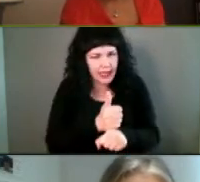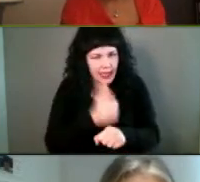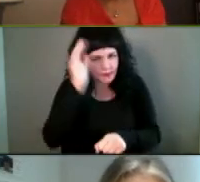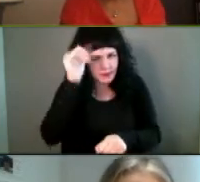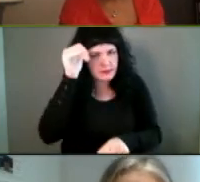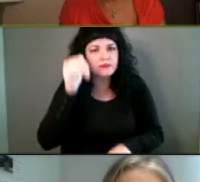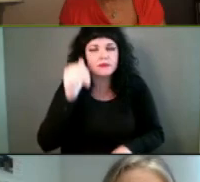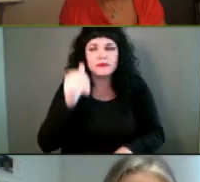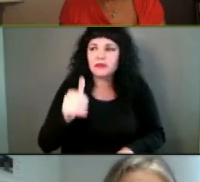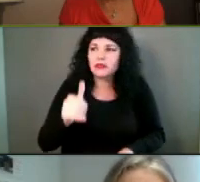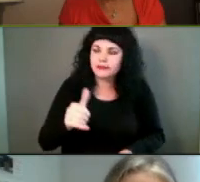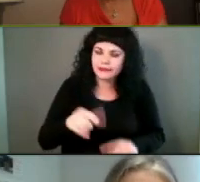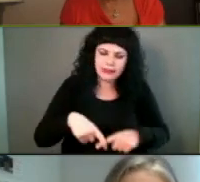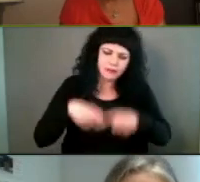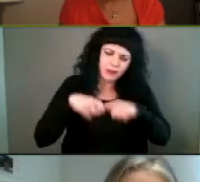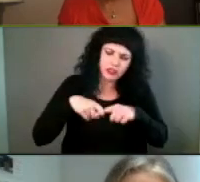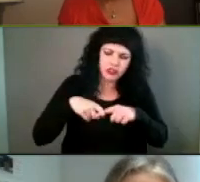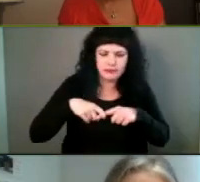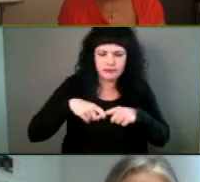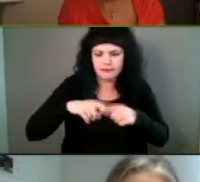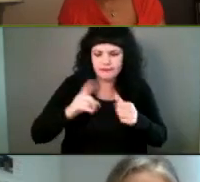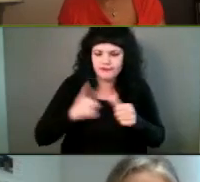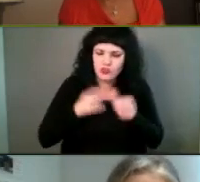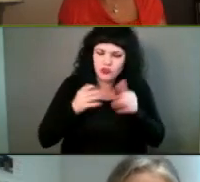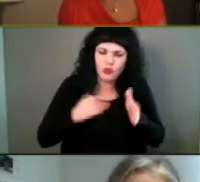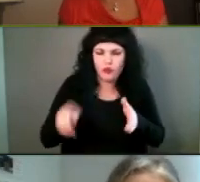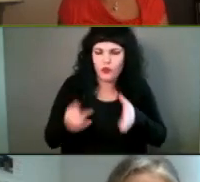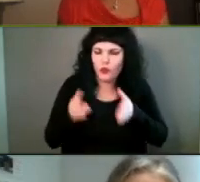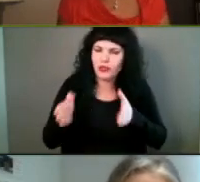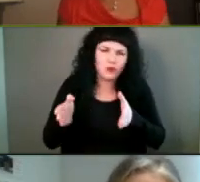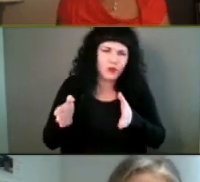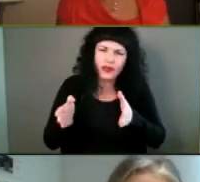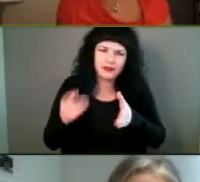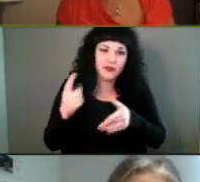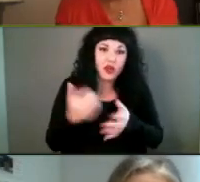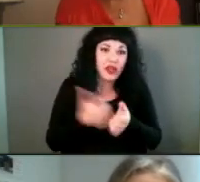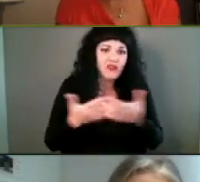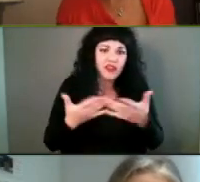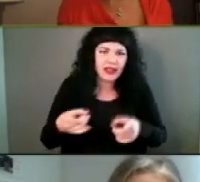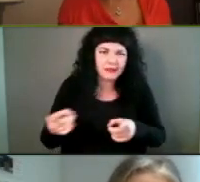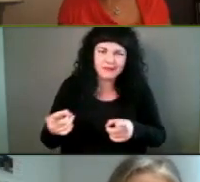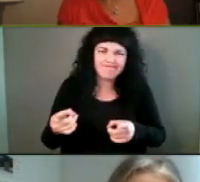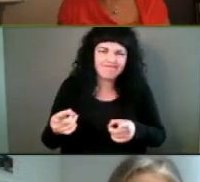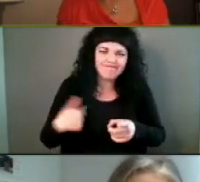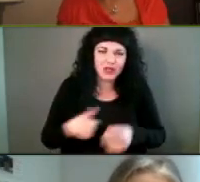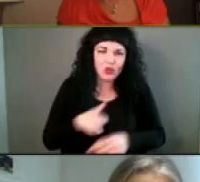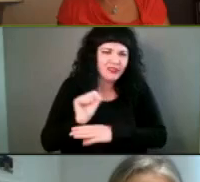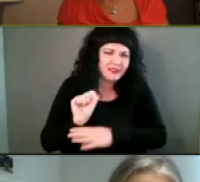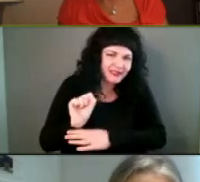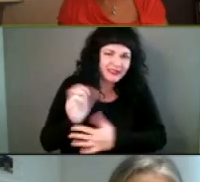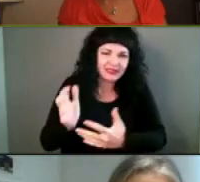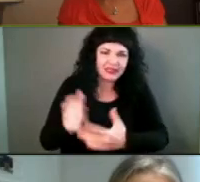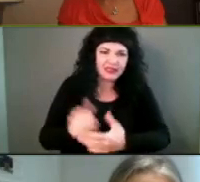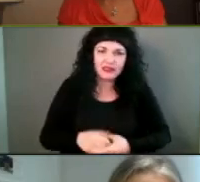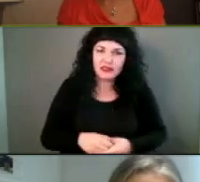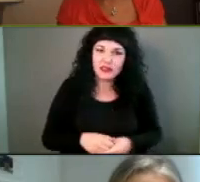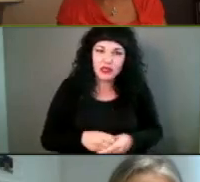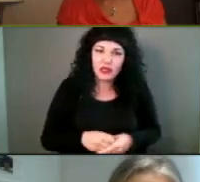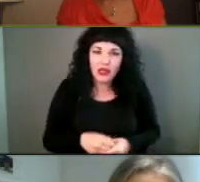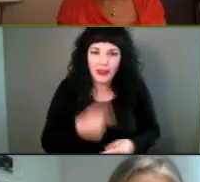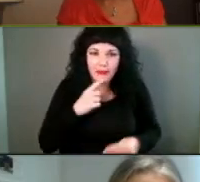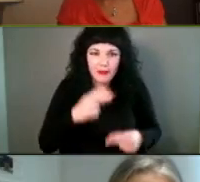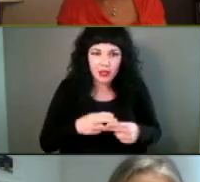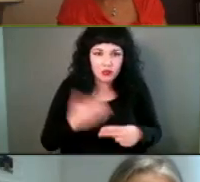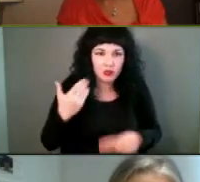way, the only way for any and everything that happens. And I mentioned earlier how we began to roll back. I mean, the